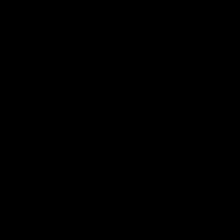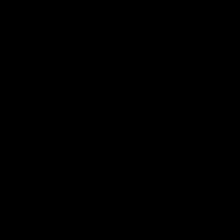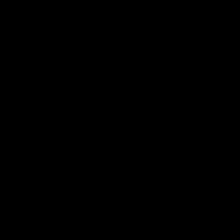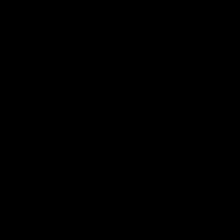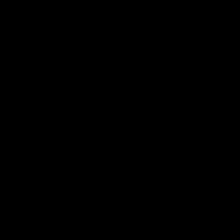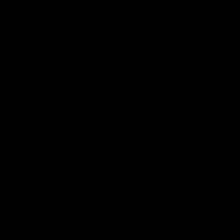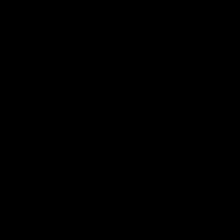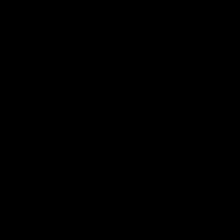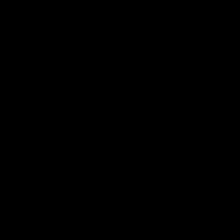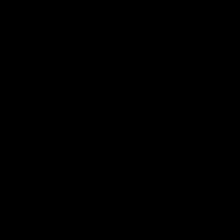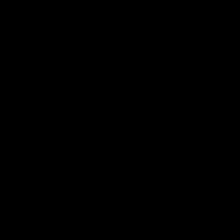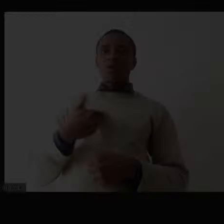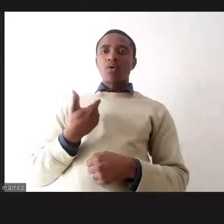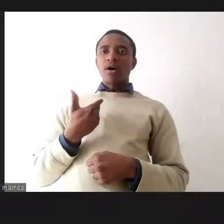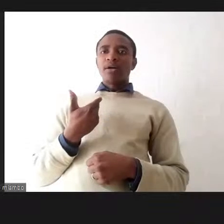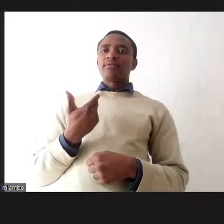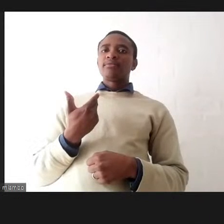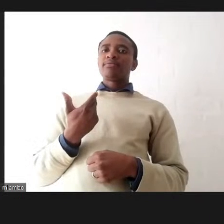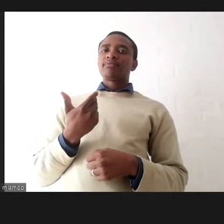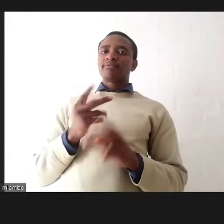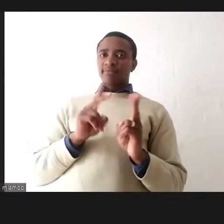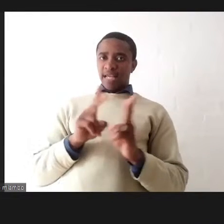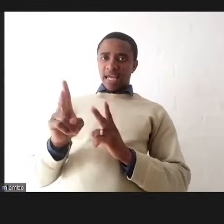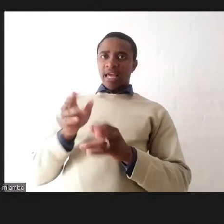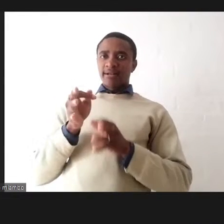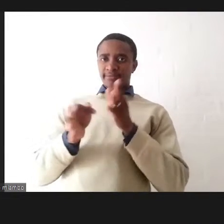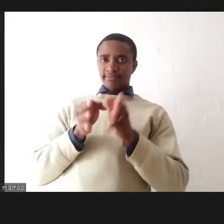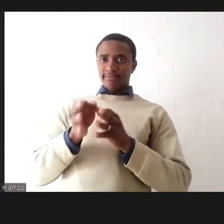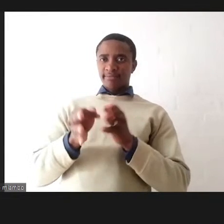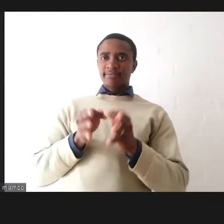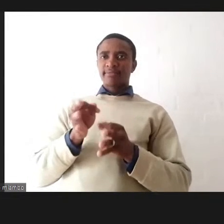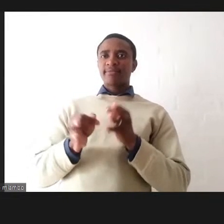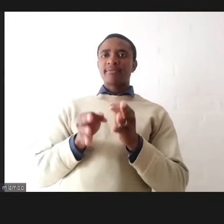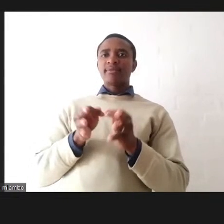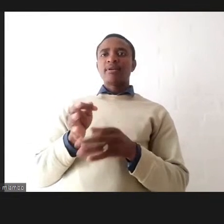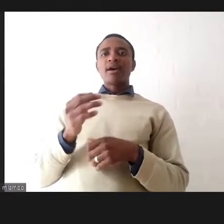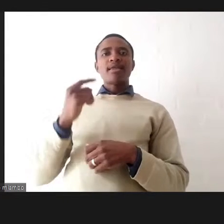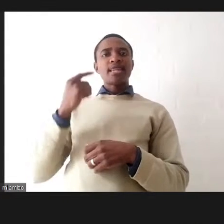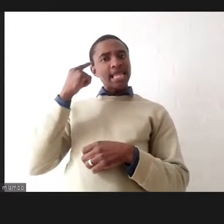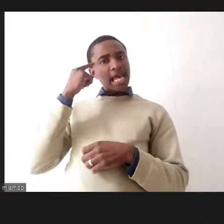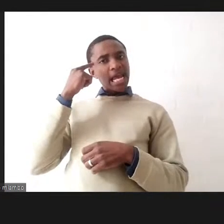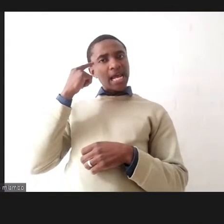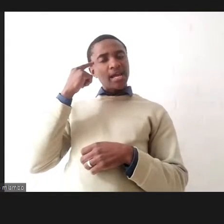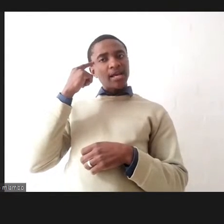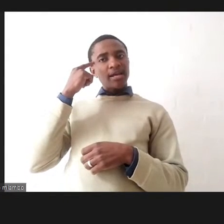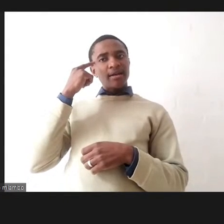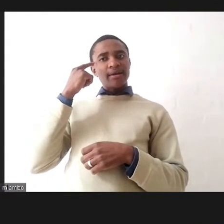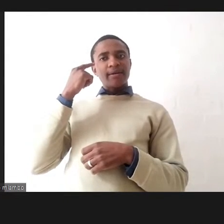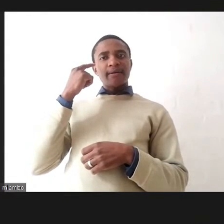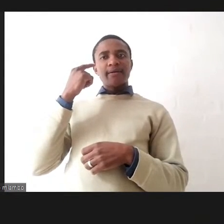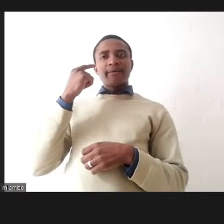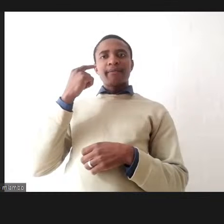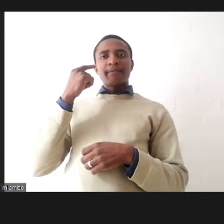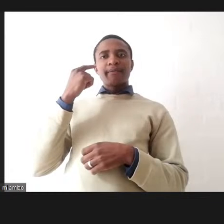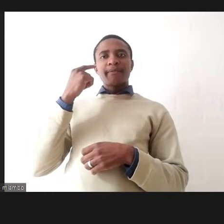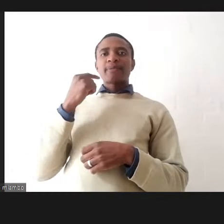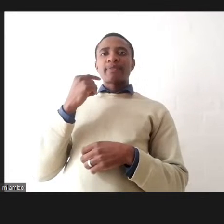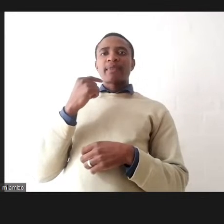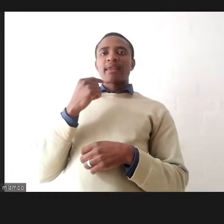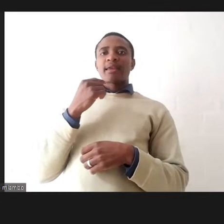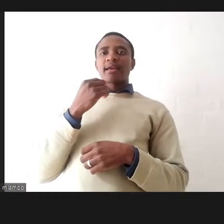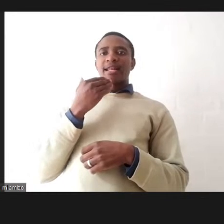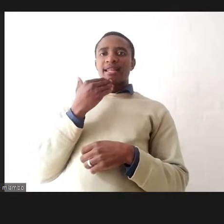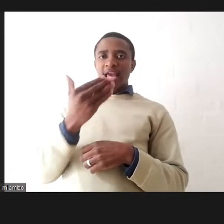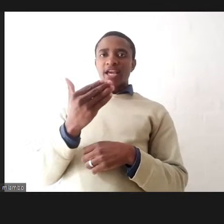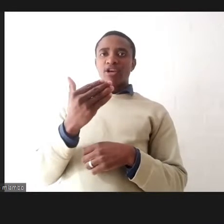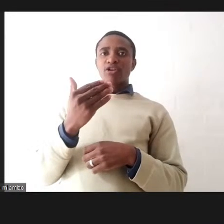also reiterate what the previous speaker was saying in terms of sincerely thanking the participation of the